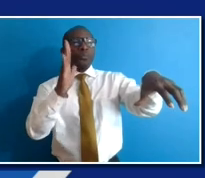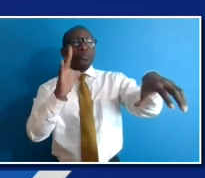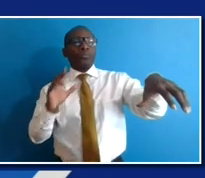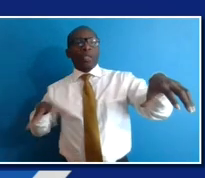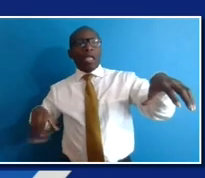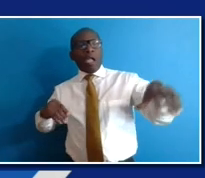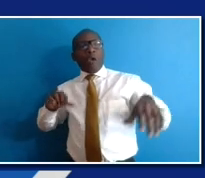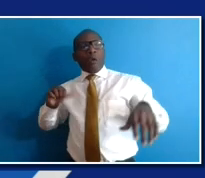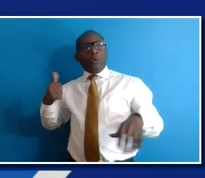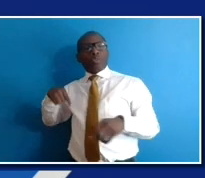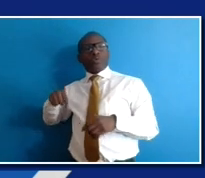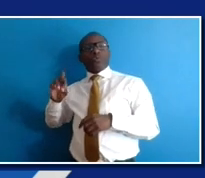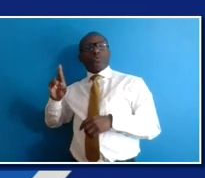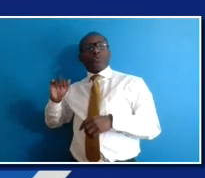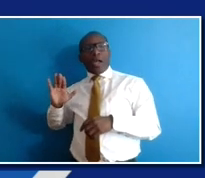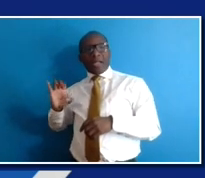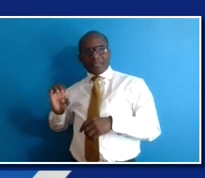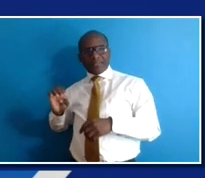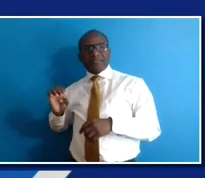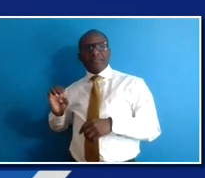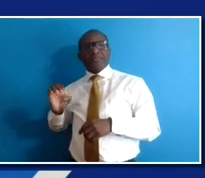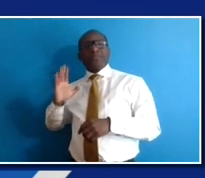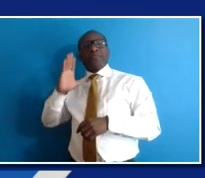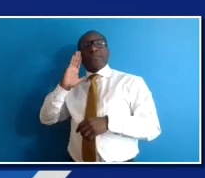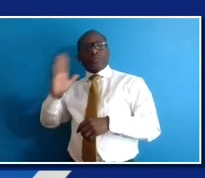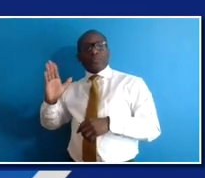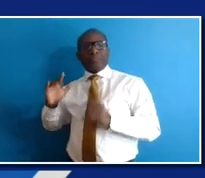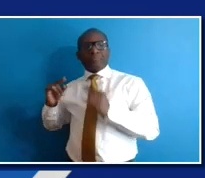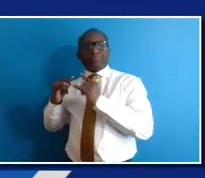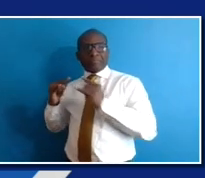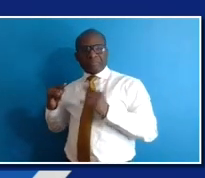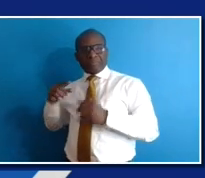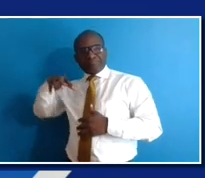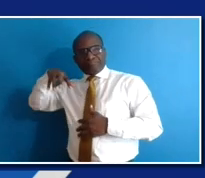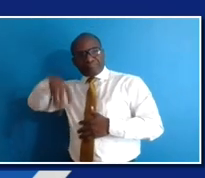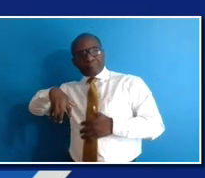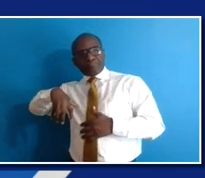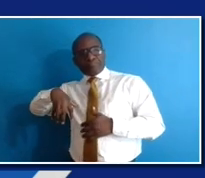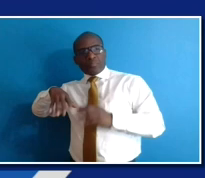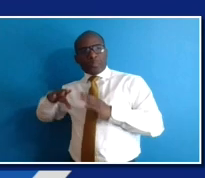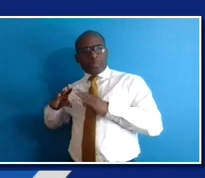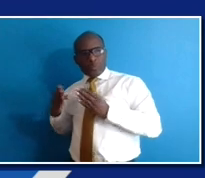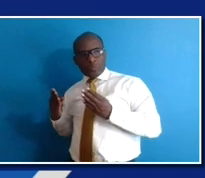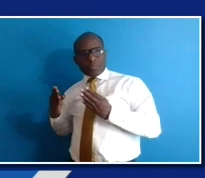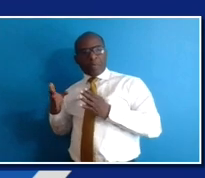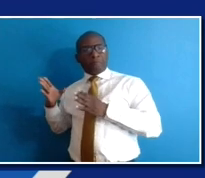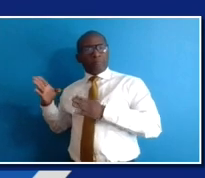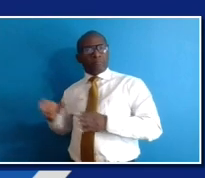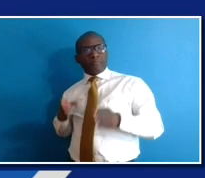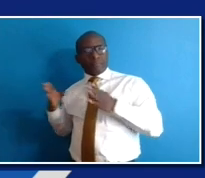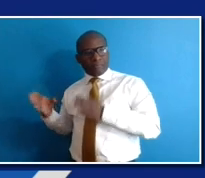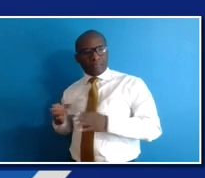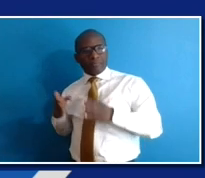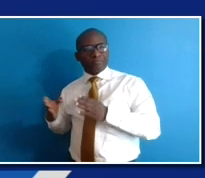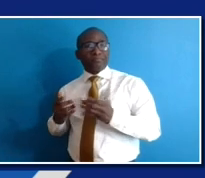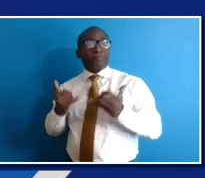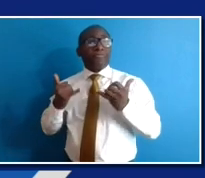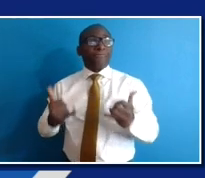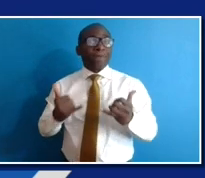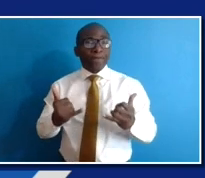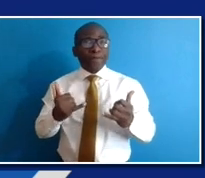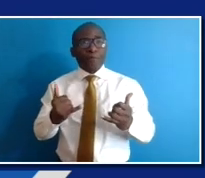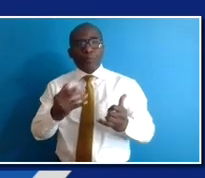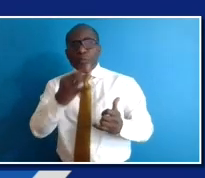Road, just north of the Mamaroneck-Rye City border. Those camps are 80% sold out, so we've had that much demand already. The